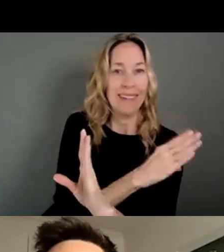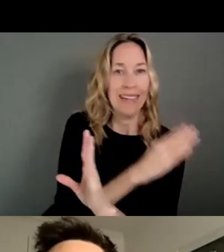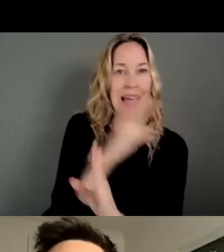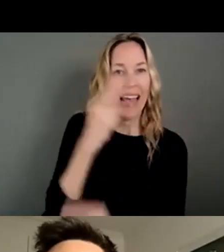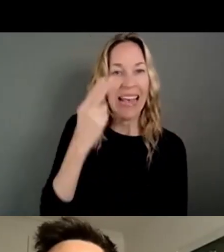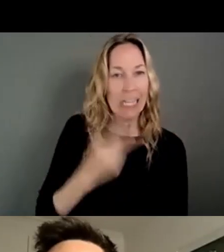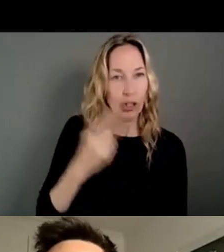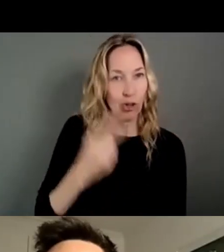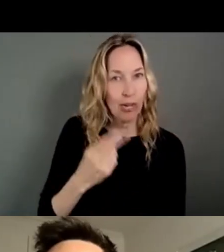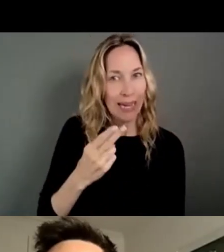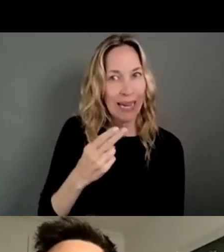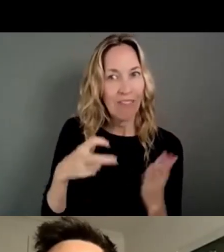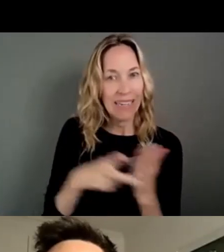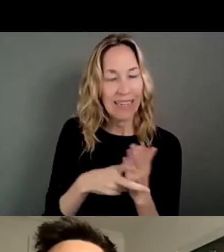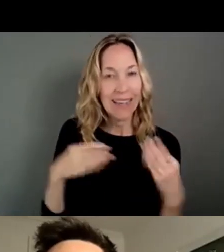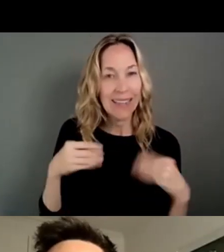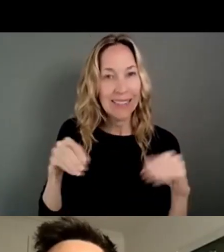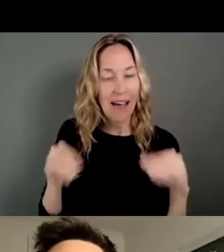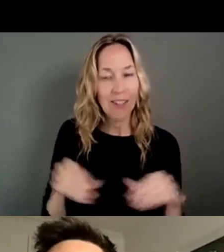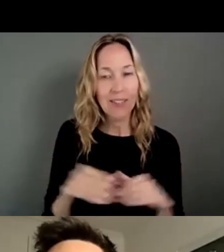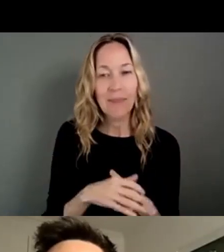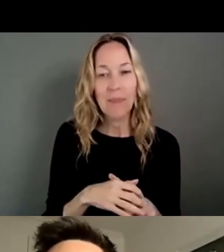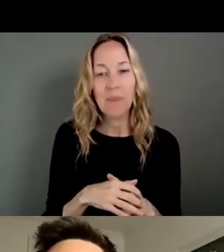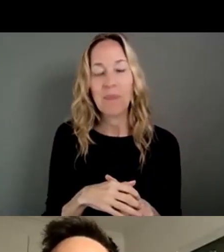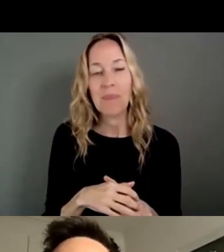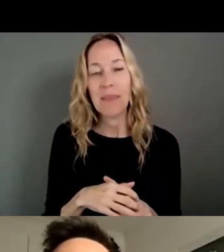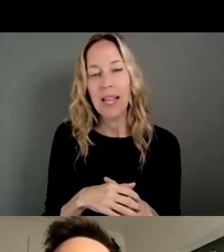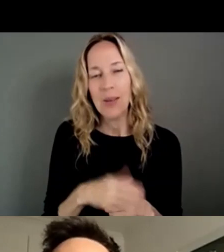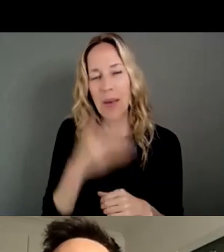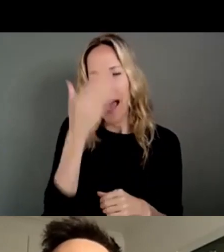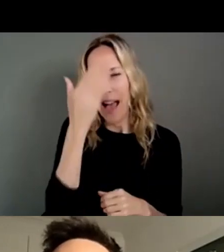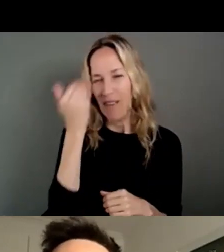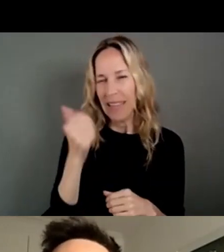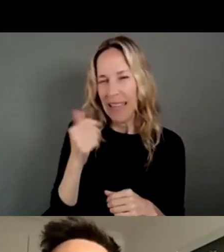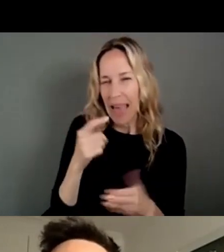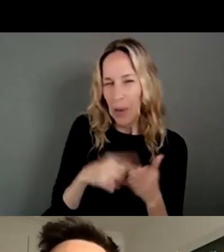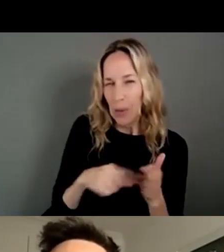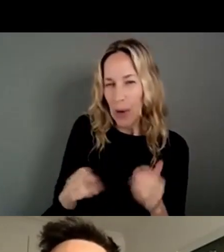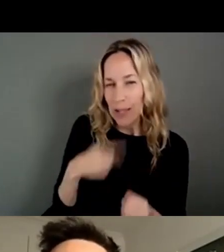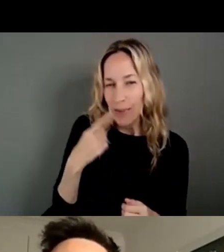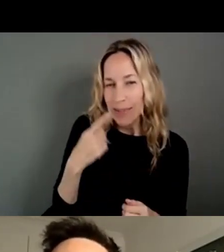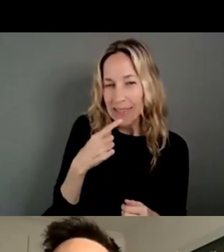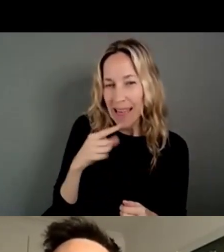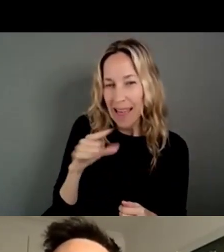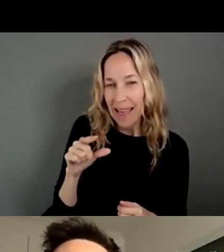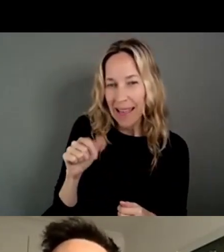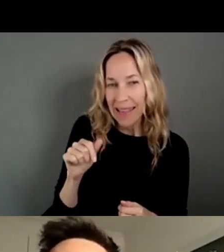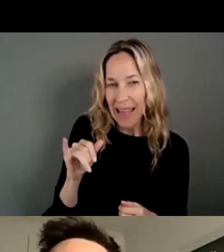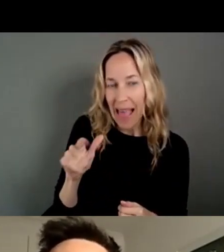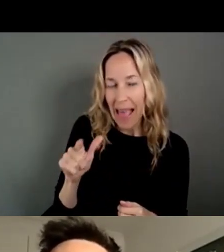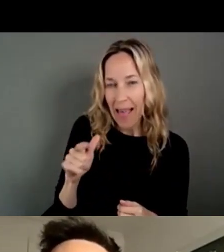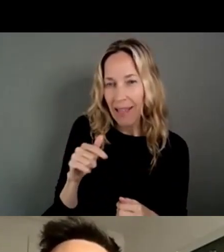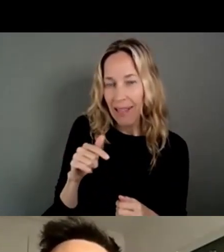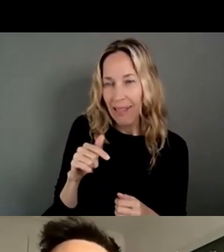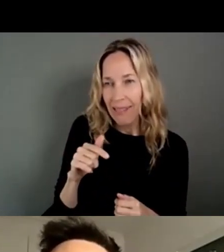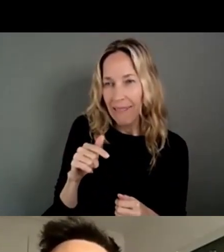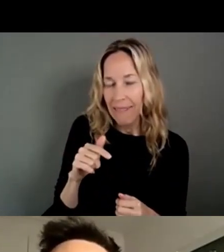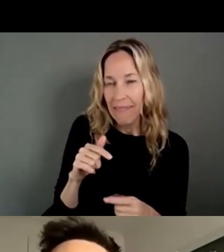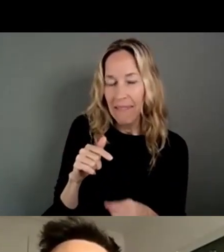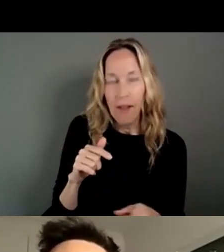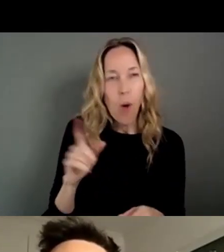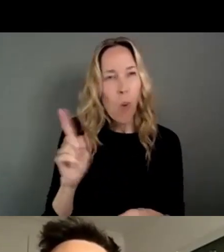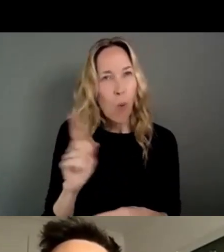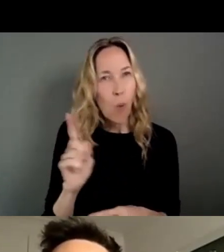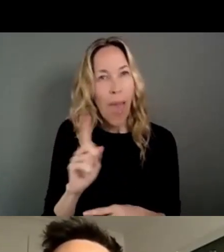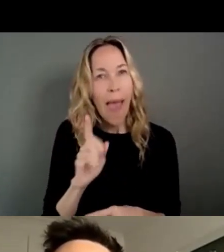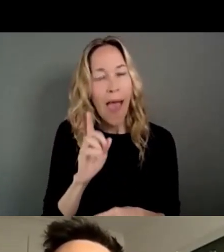which part of your thing, Gail, but where we're looking Performing, at, that was the P. yeah, where are you fitting, you